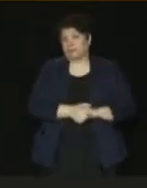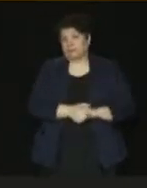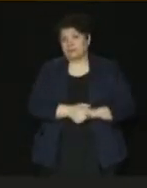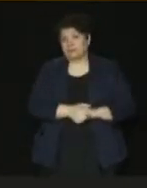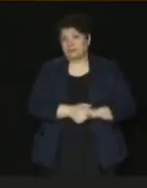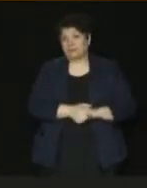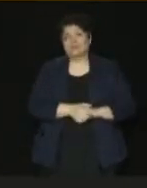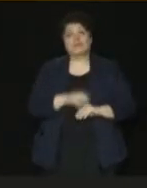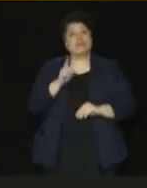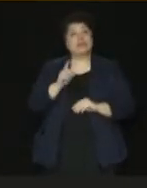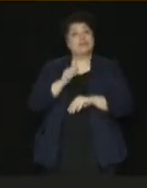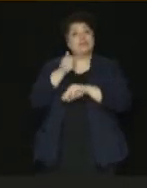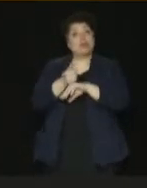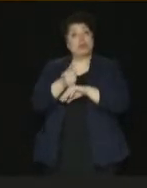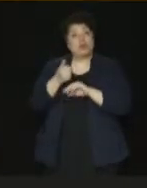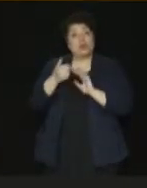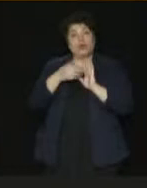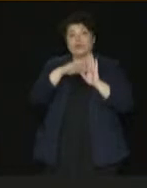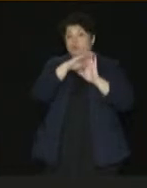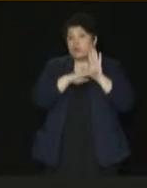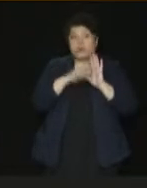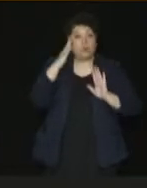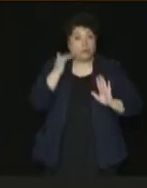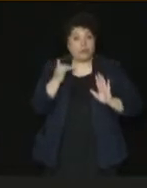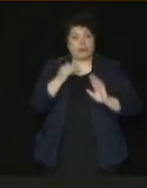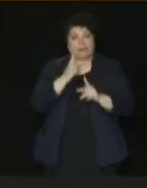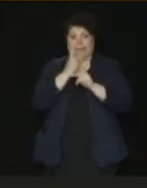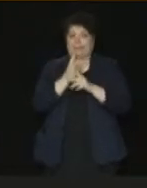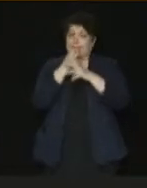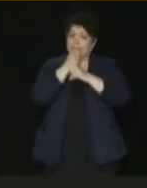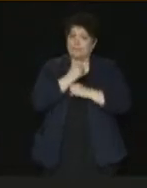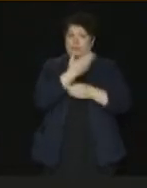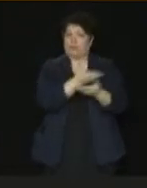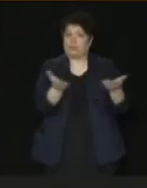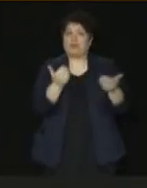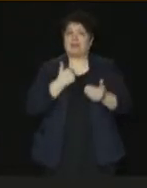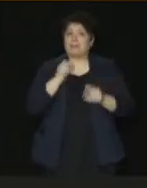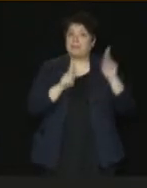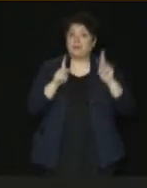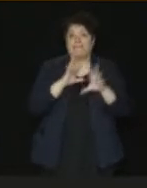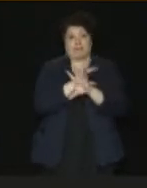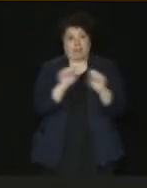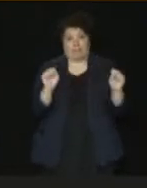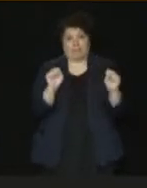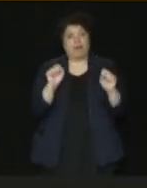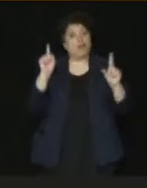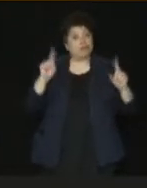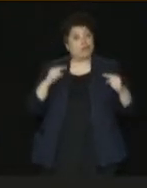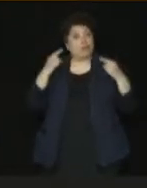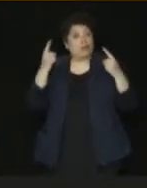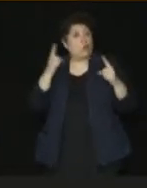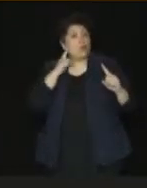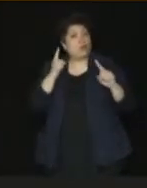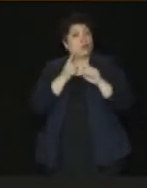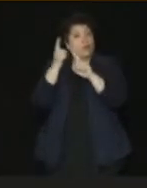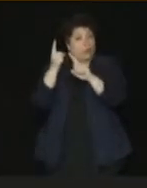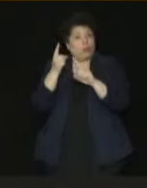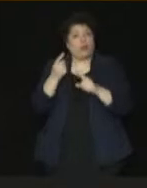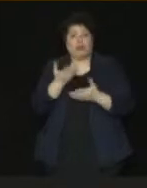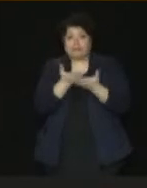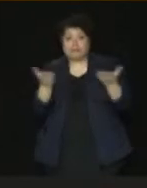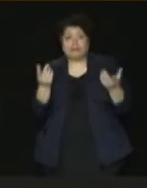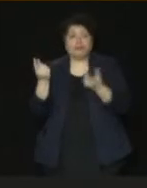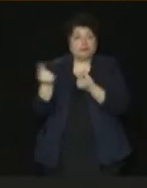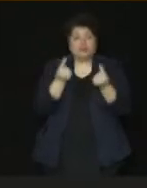Canadians safe. That is something that has driven us since the very beginning of this pandemic. Do whatever is necessary to keep Canadians safe. That's